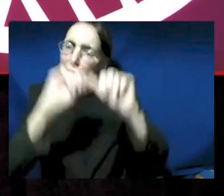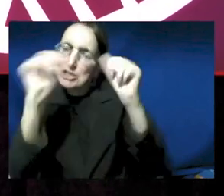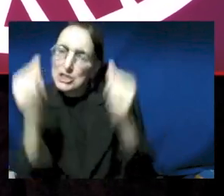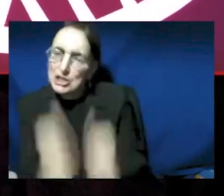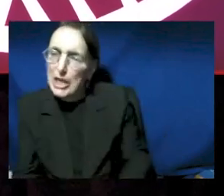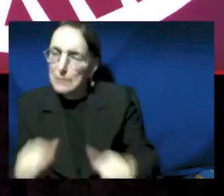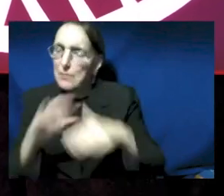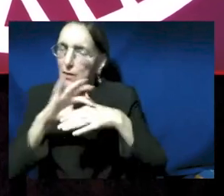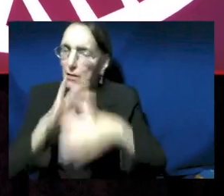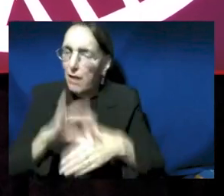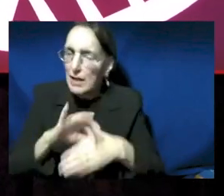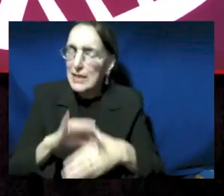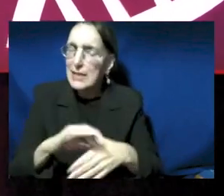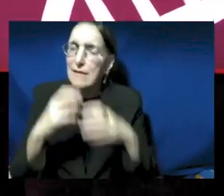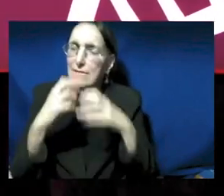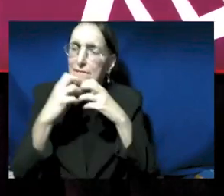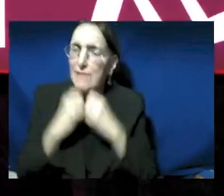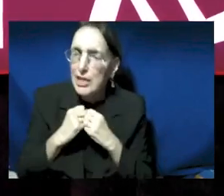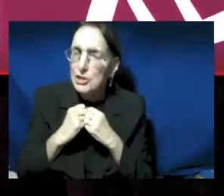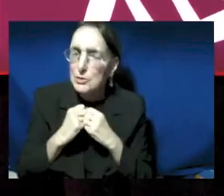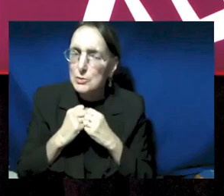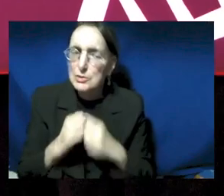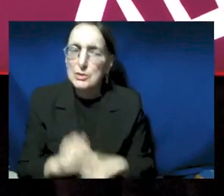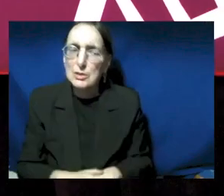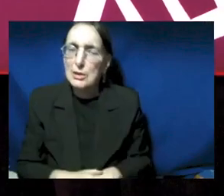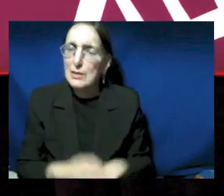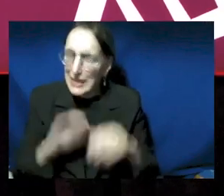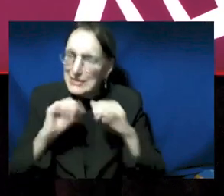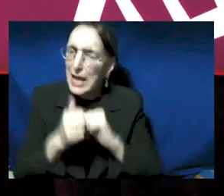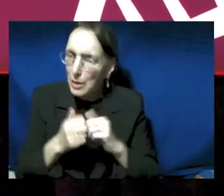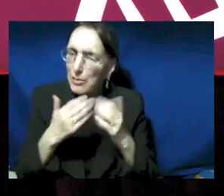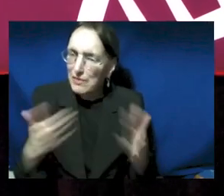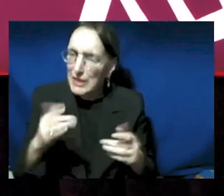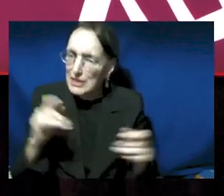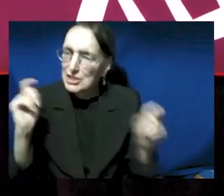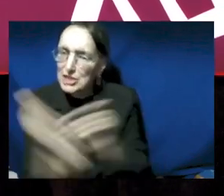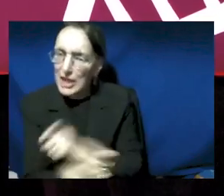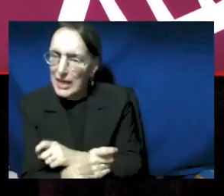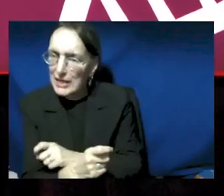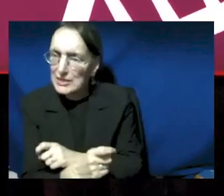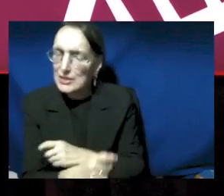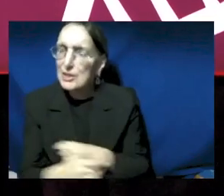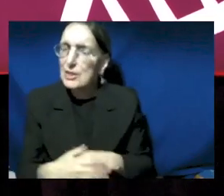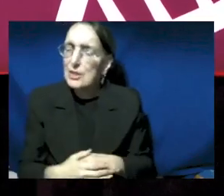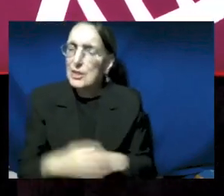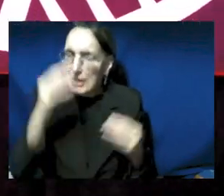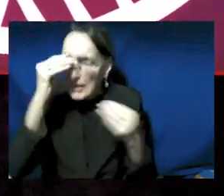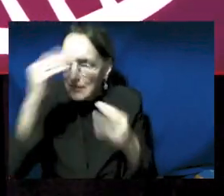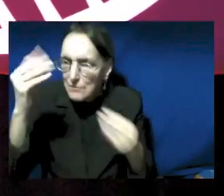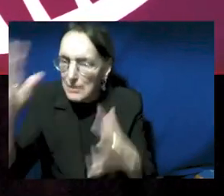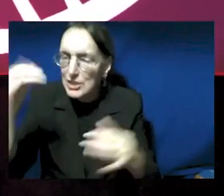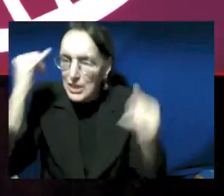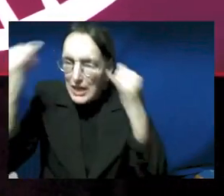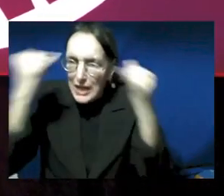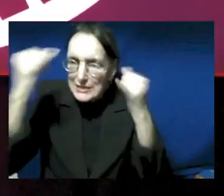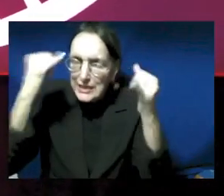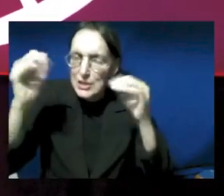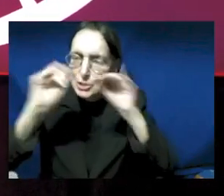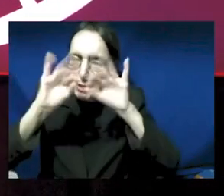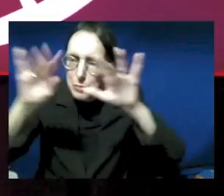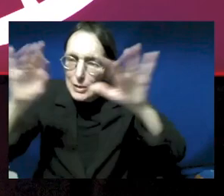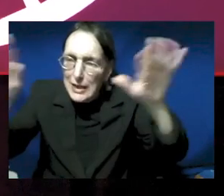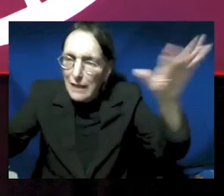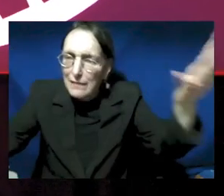values. That's how things get changed. You're putting something, information and ideas out there, and people